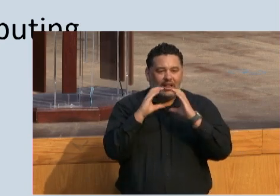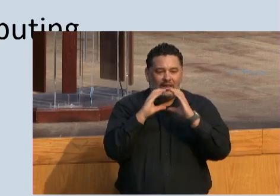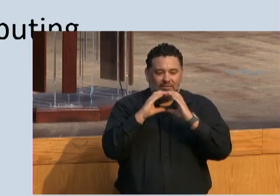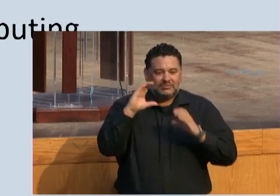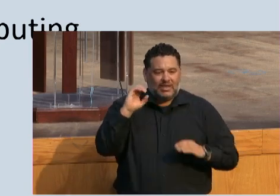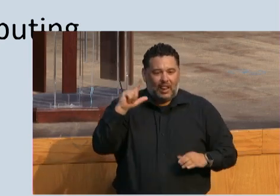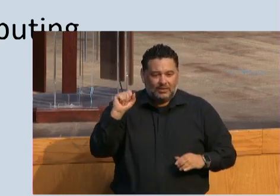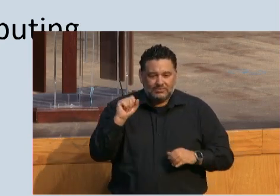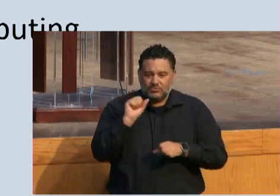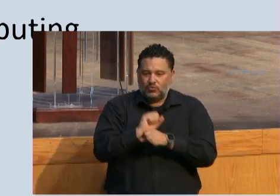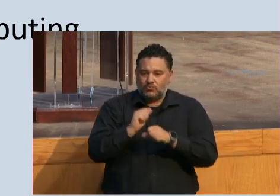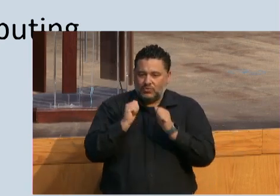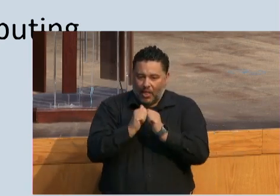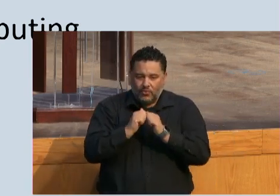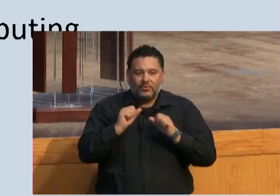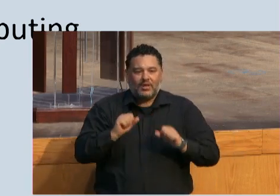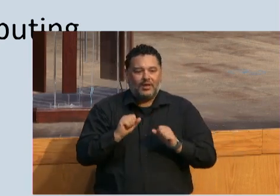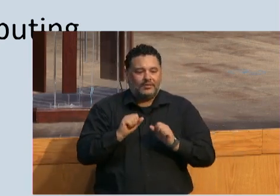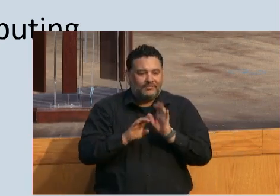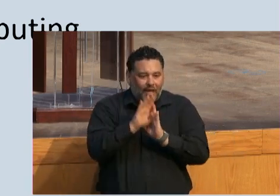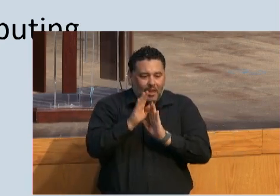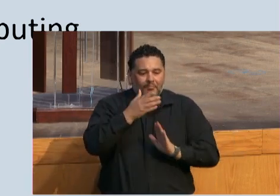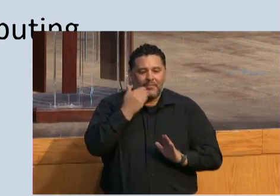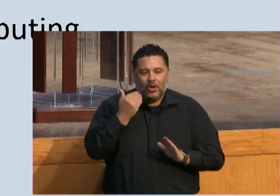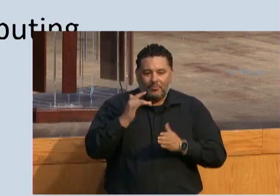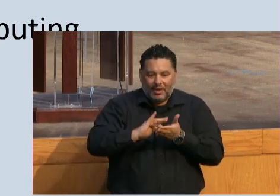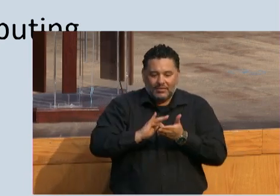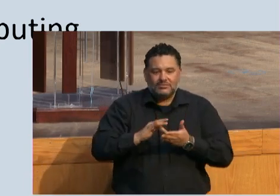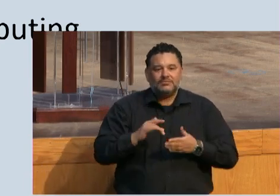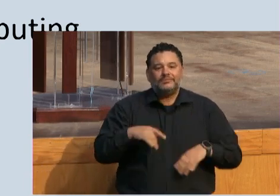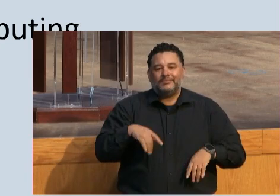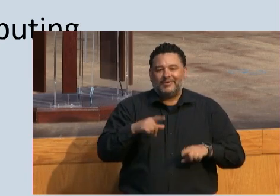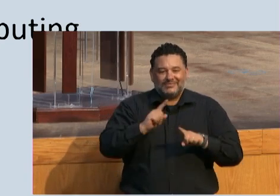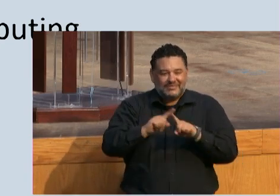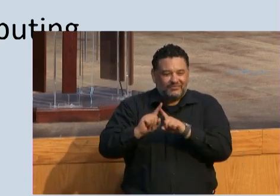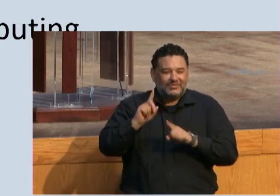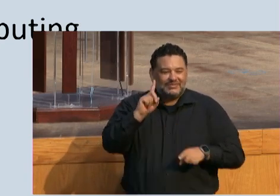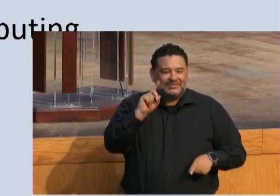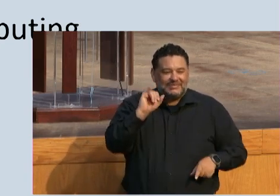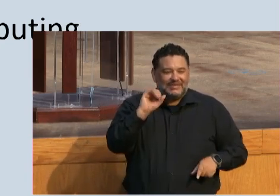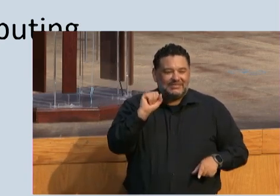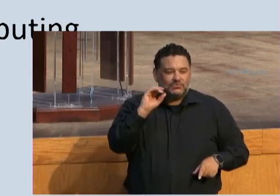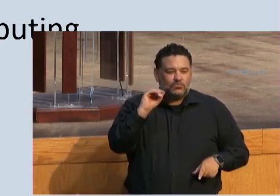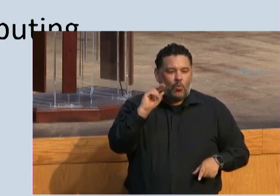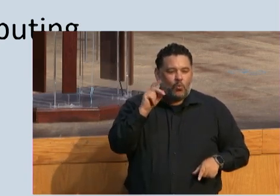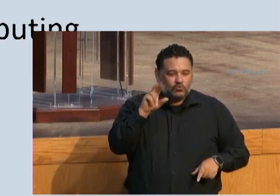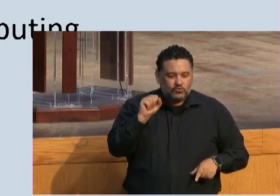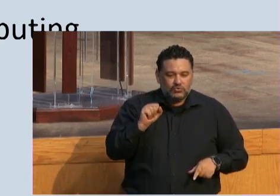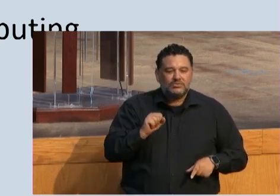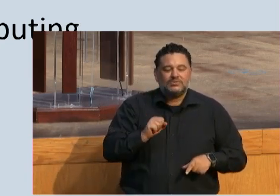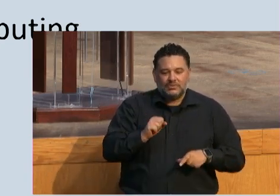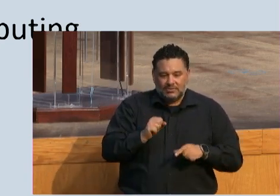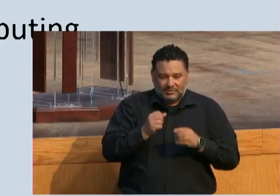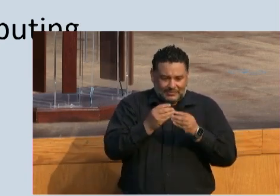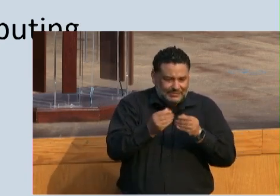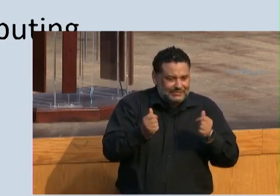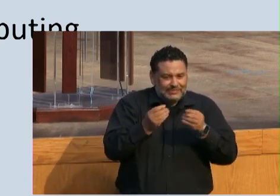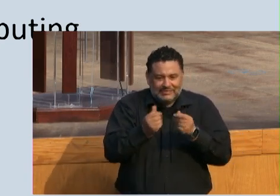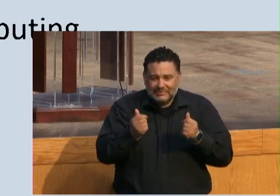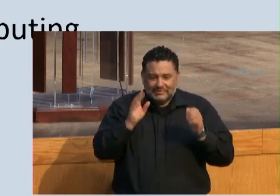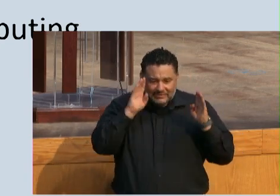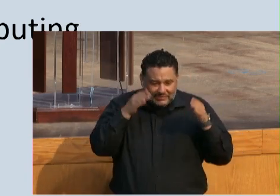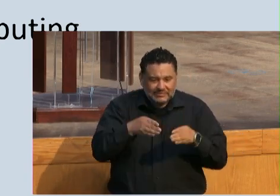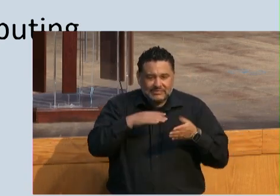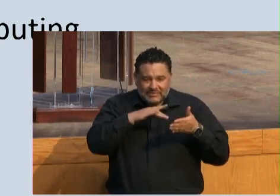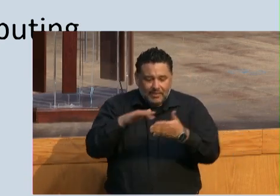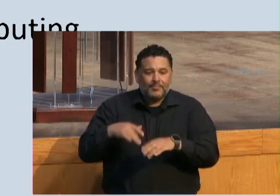that we can develop better medicine, solve complex genetic disorders, etc. In the related realm of protein